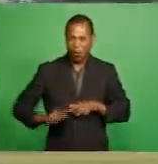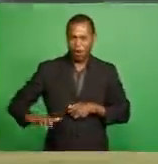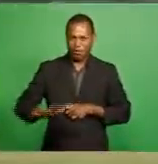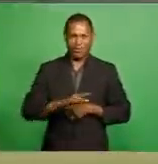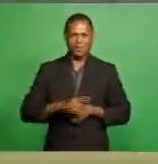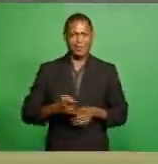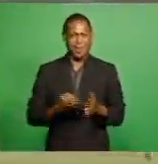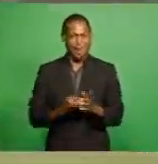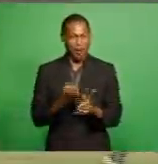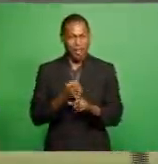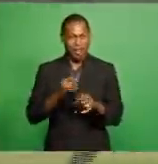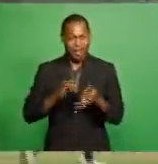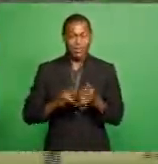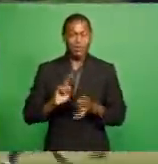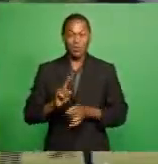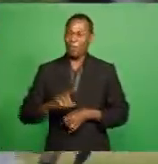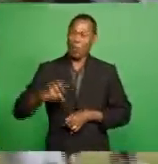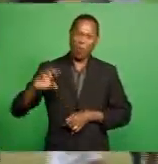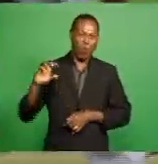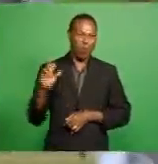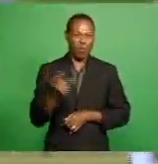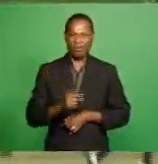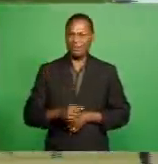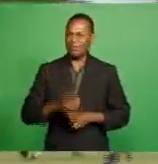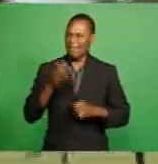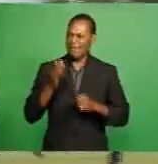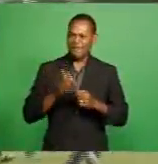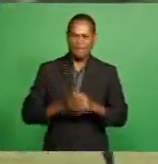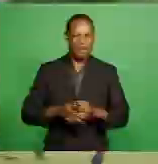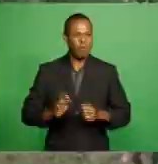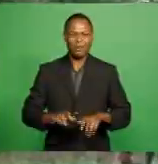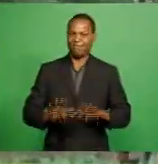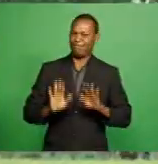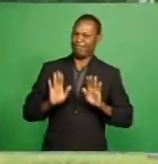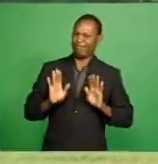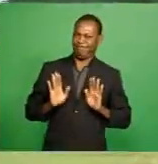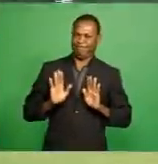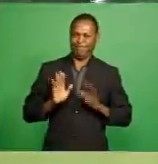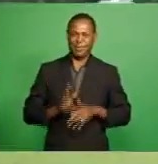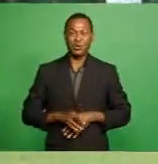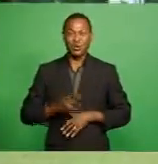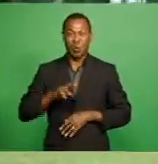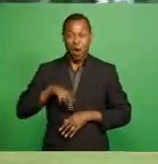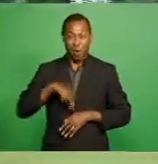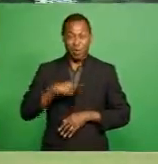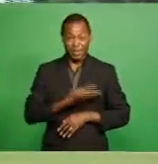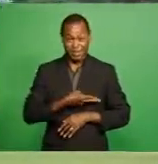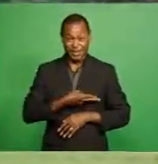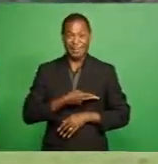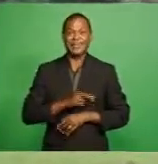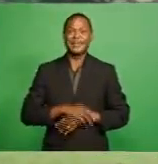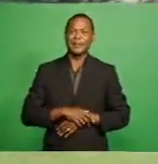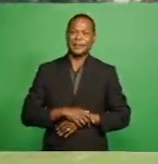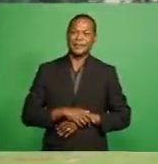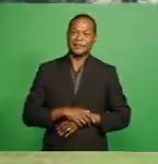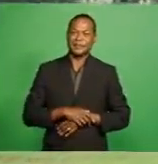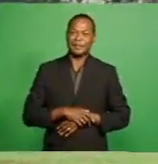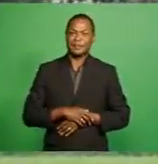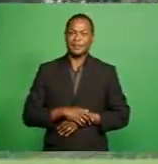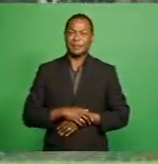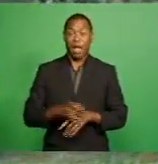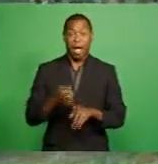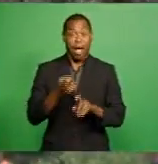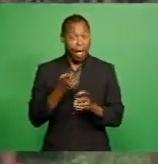gave RSMS any chance at all in the match as they ran riot this afternoon. Kelimendi Ralia of RKS